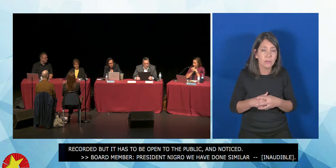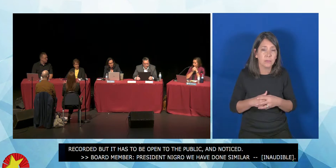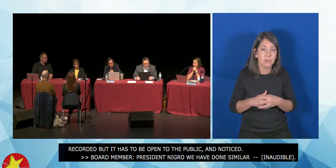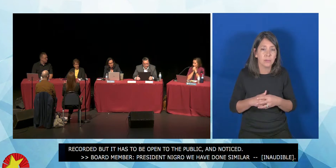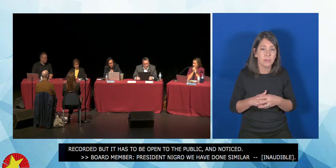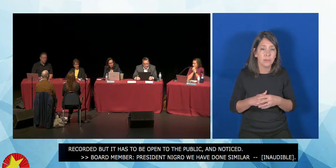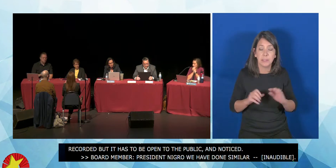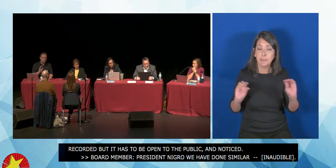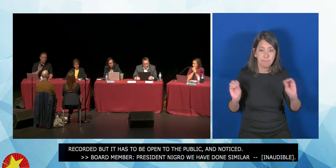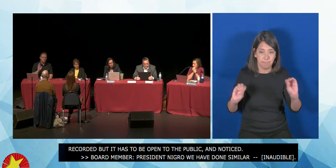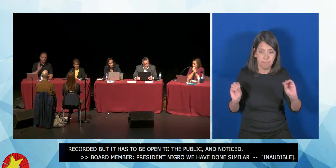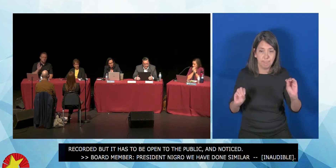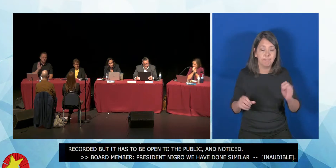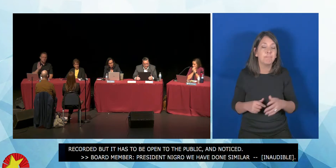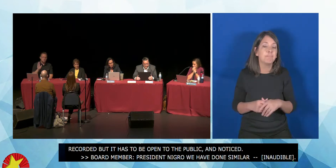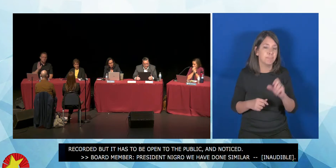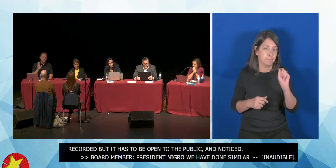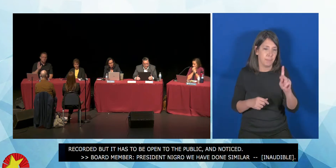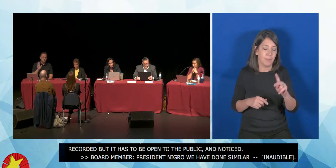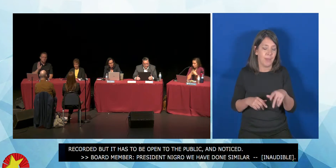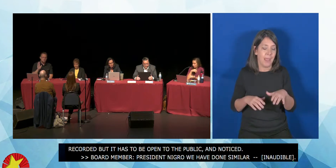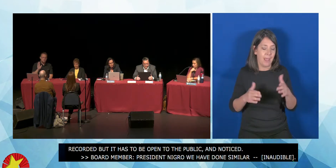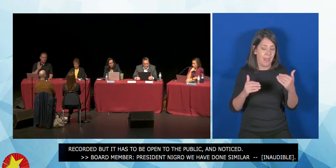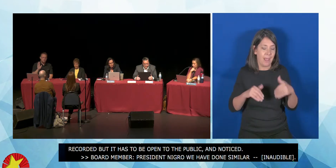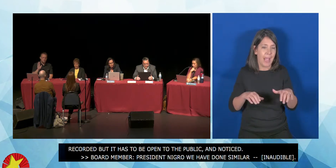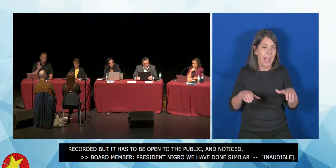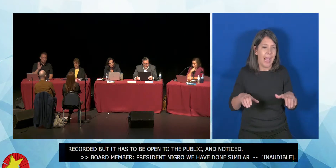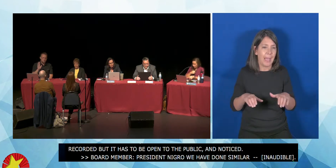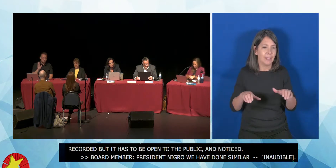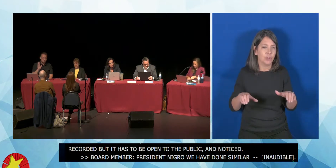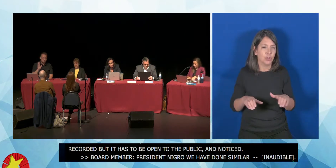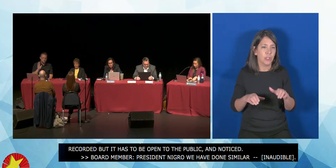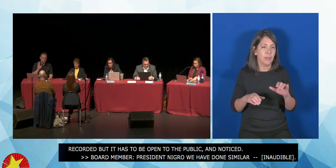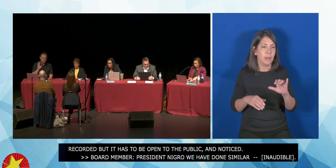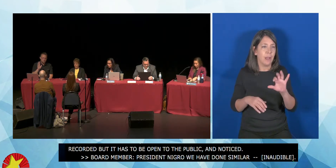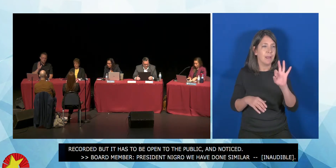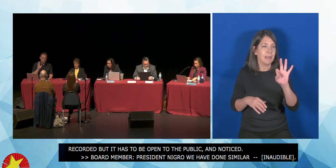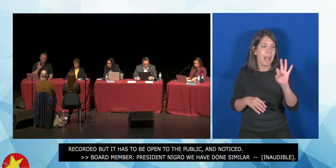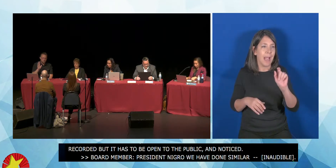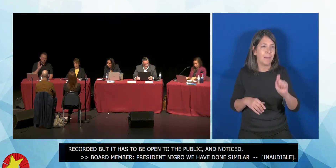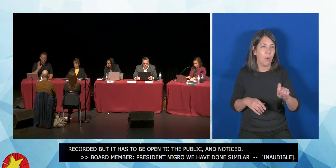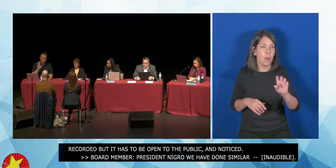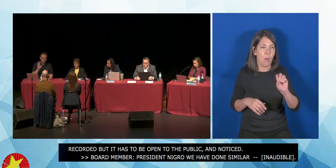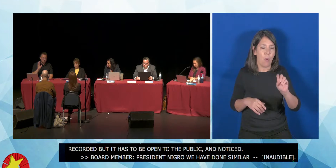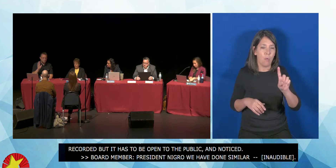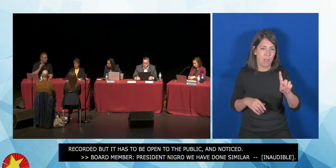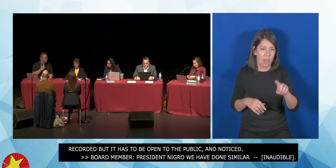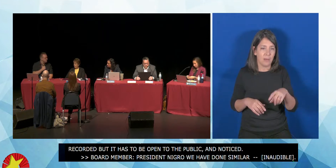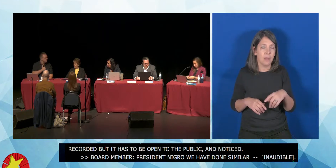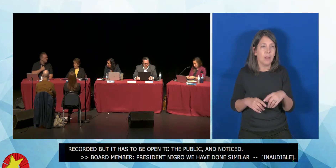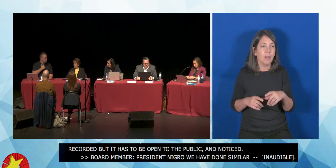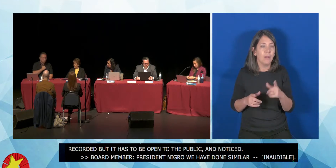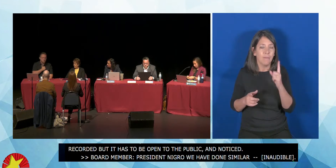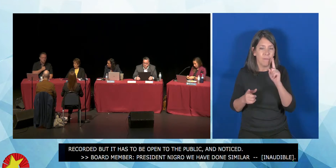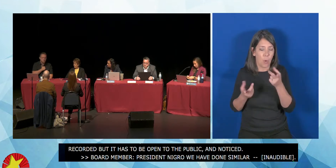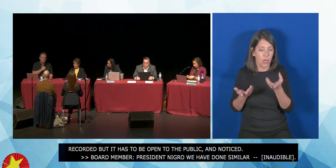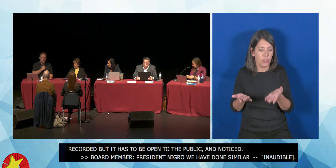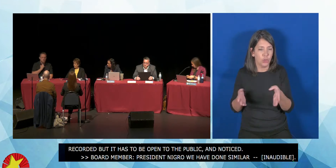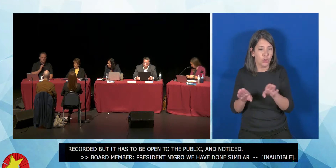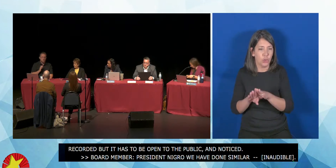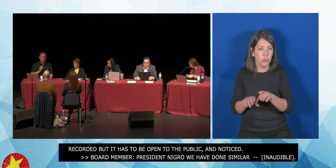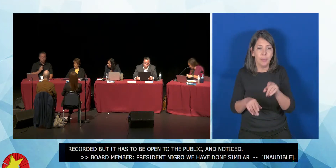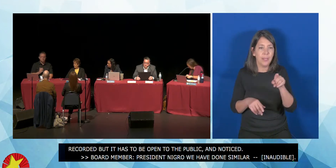No, okay. Action item 9.01, adjournment. This is Commissioner Jantz. Yeah. Oh,